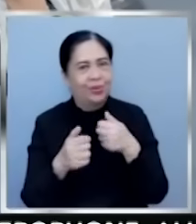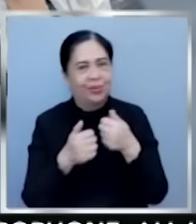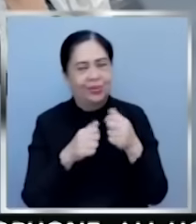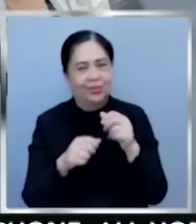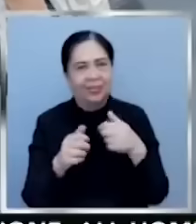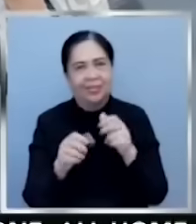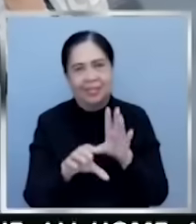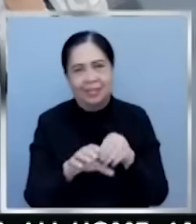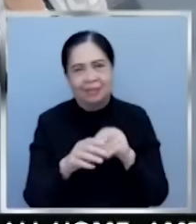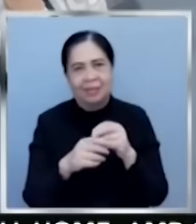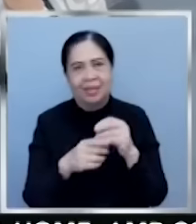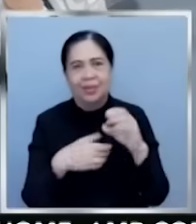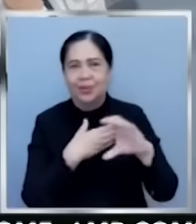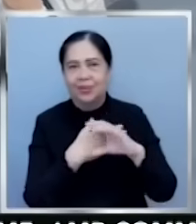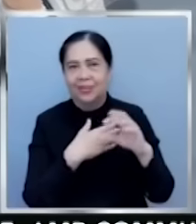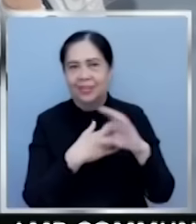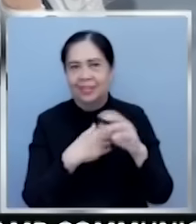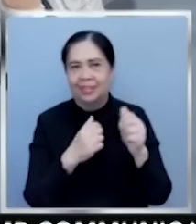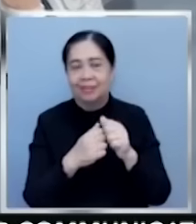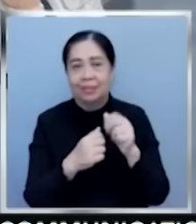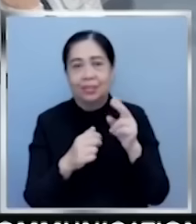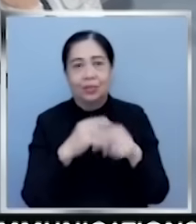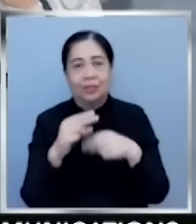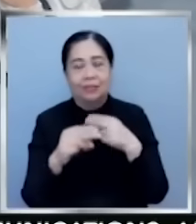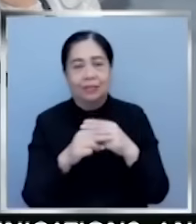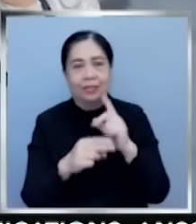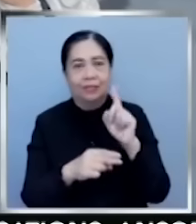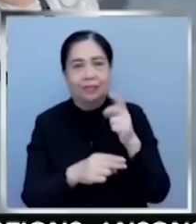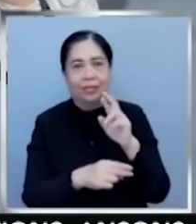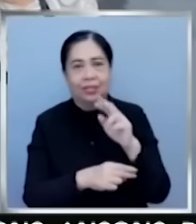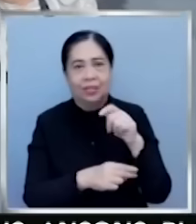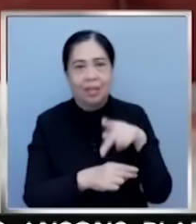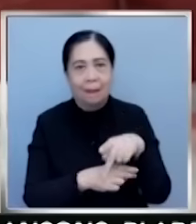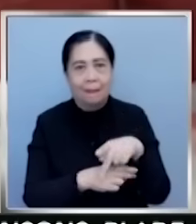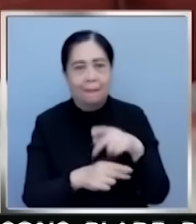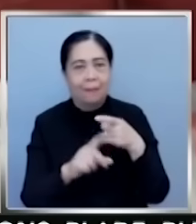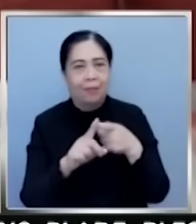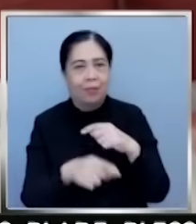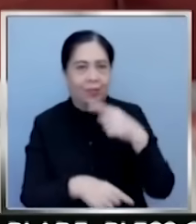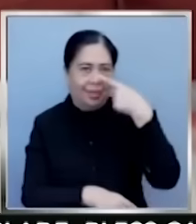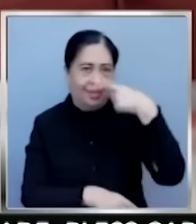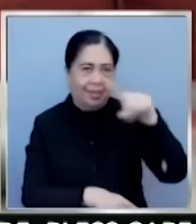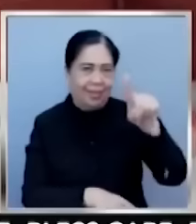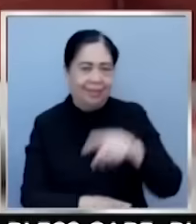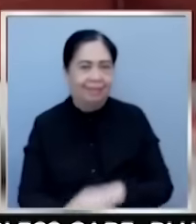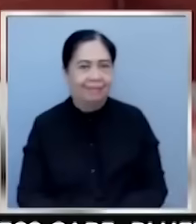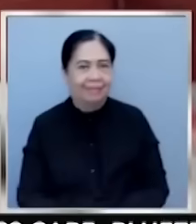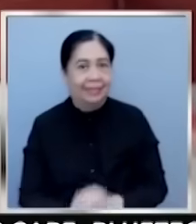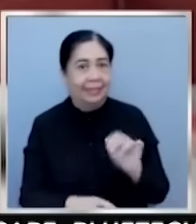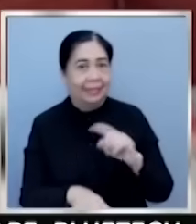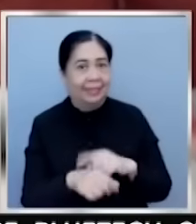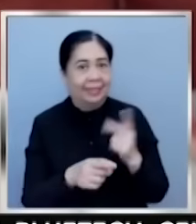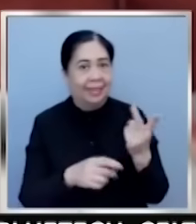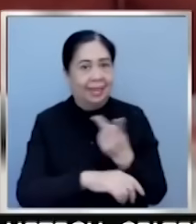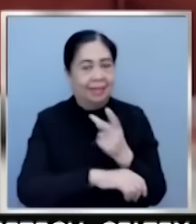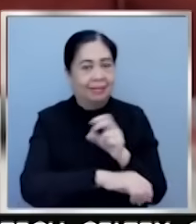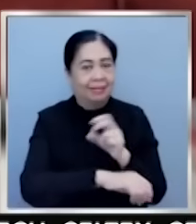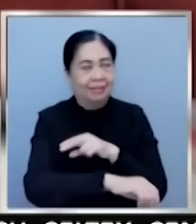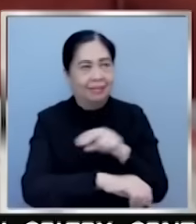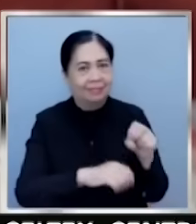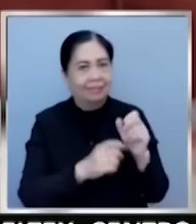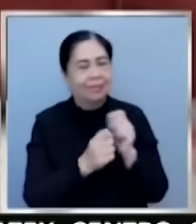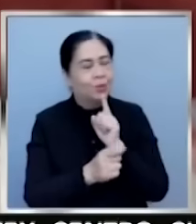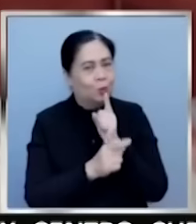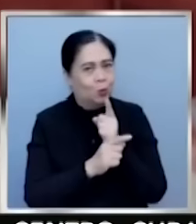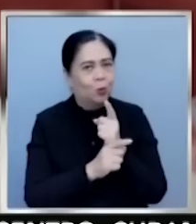ang closeness nila ni Miss Universe first runner-up Antonia Porcel ng Thailand. That moment that we shared on stage was just such genuine